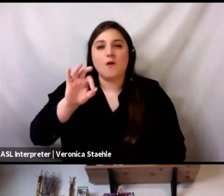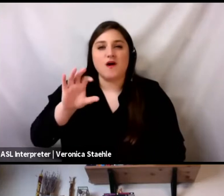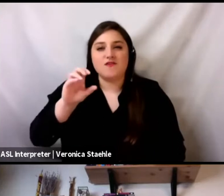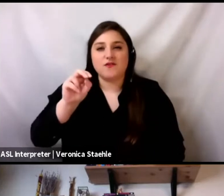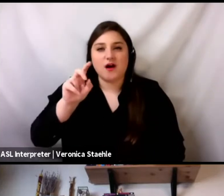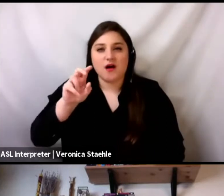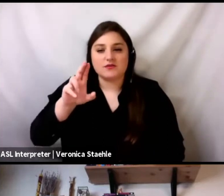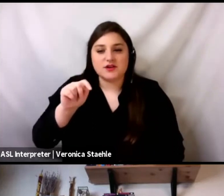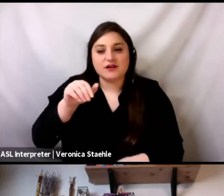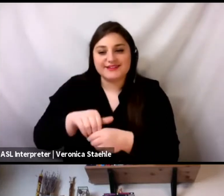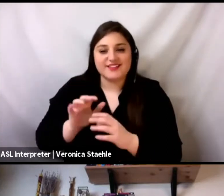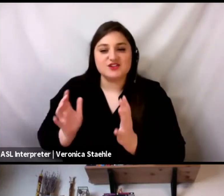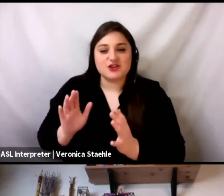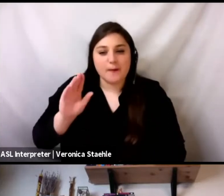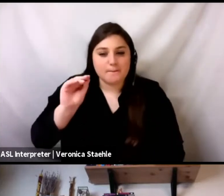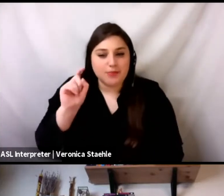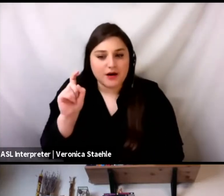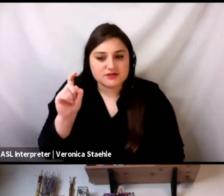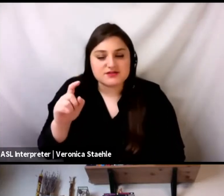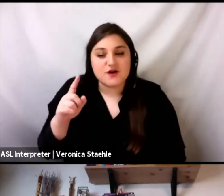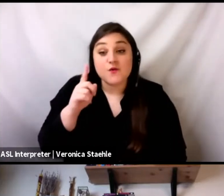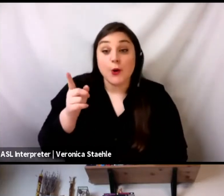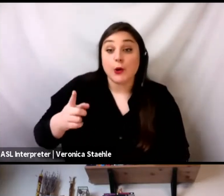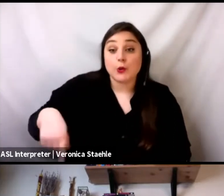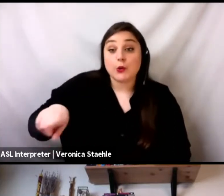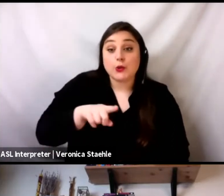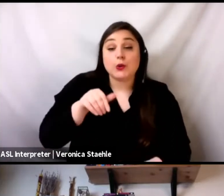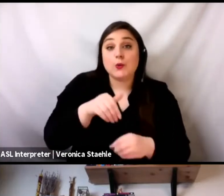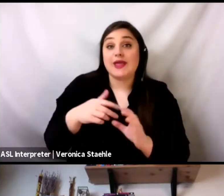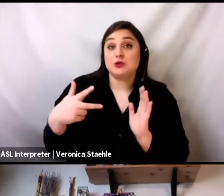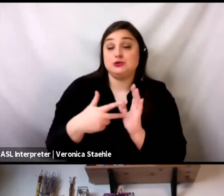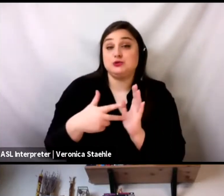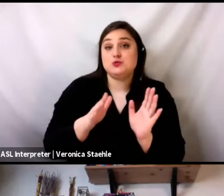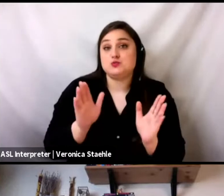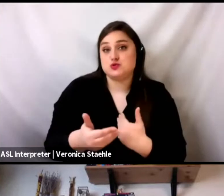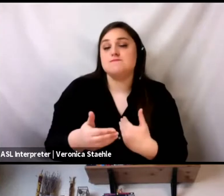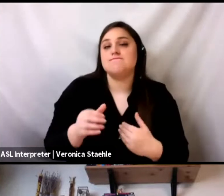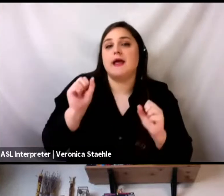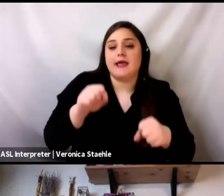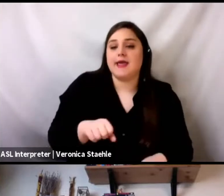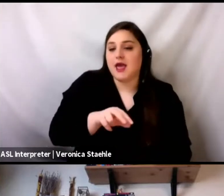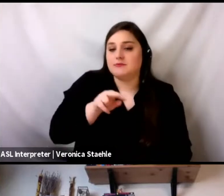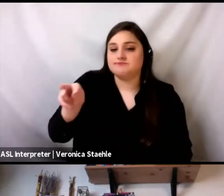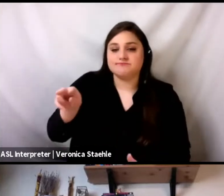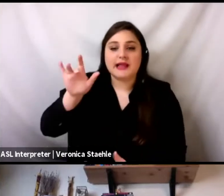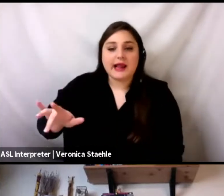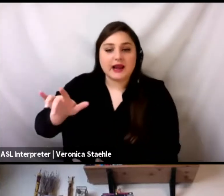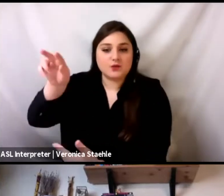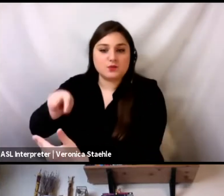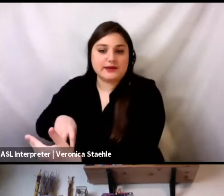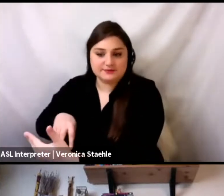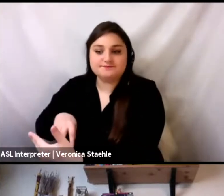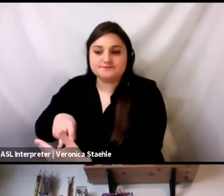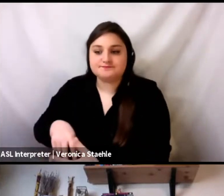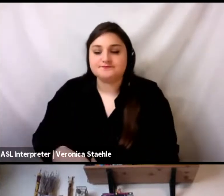so people inside of the Zoom can see it, can read it, but